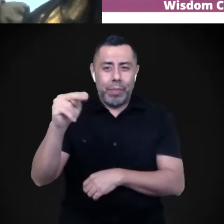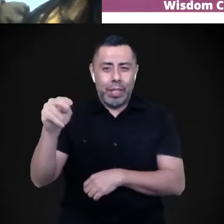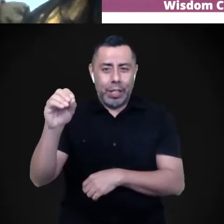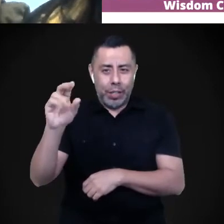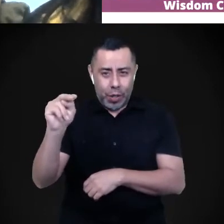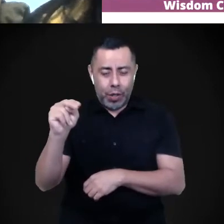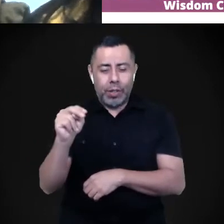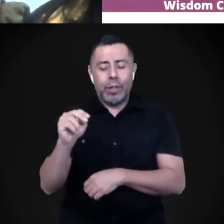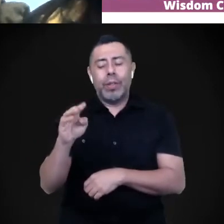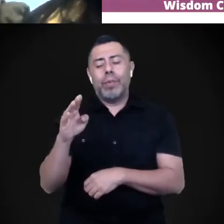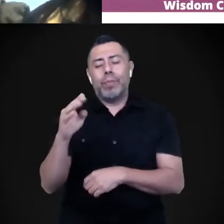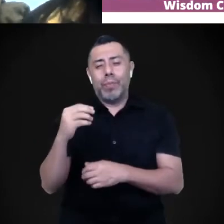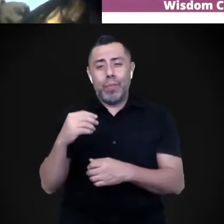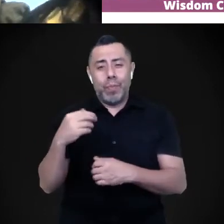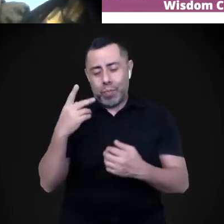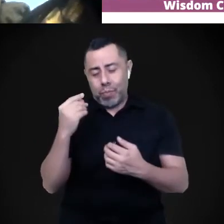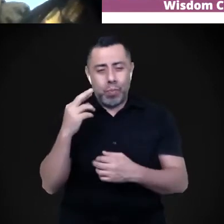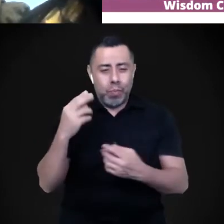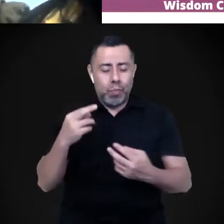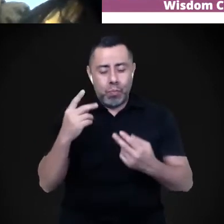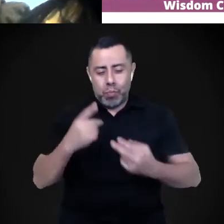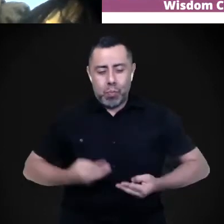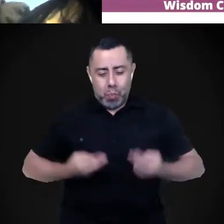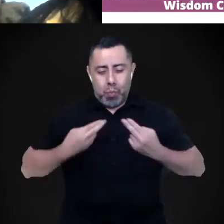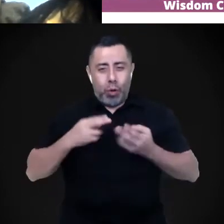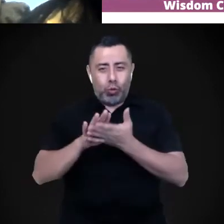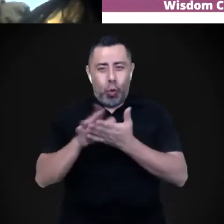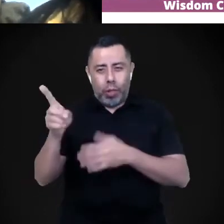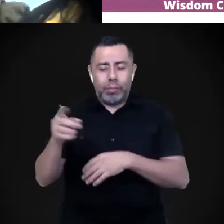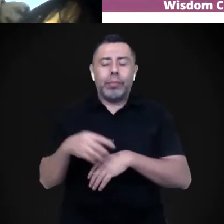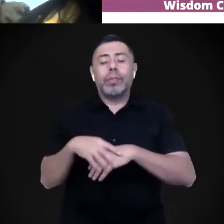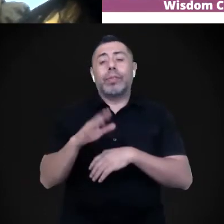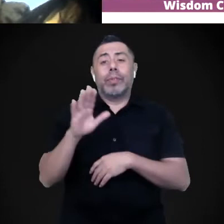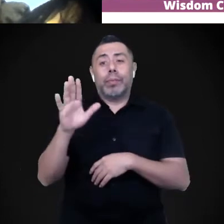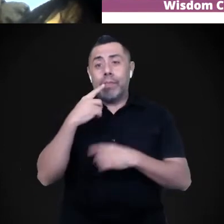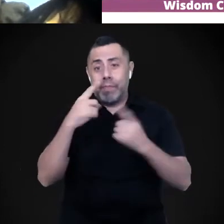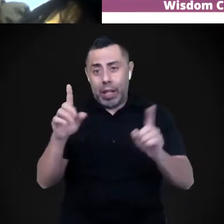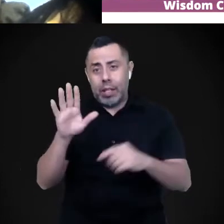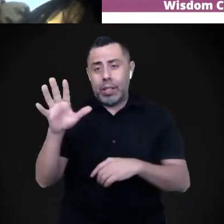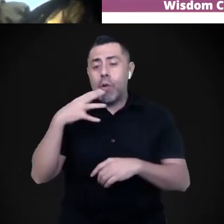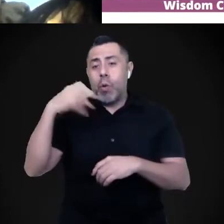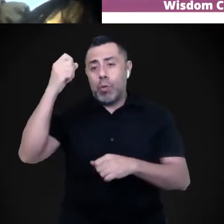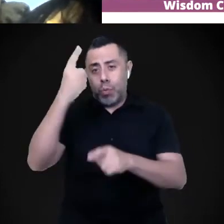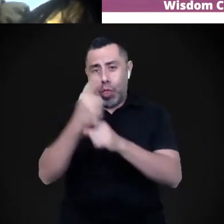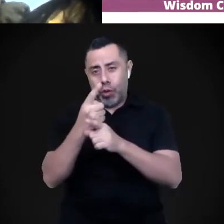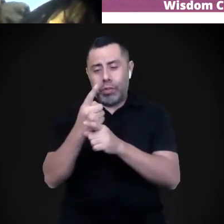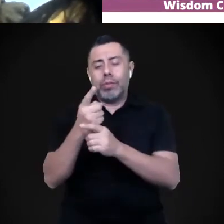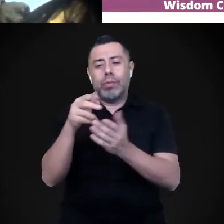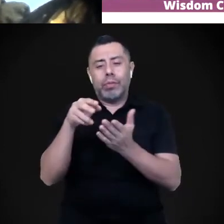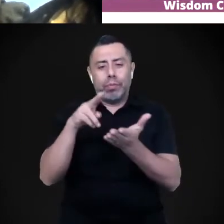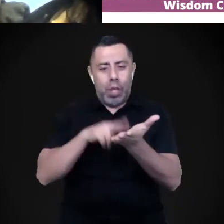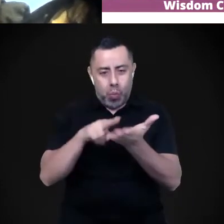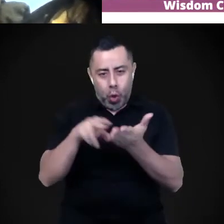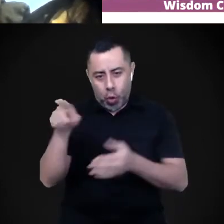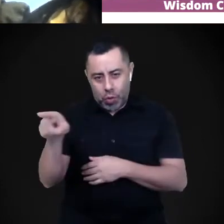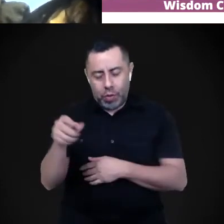finally officially enrolled by her older brother, who was a veteran at the time, and her